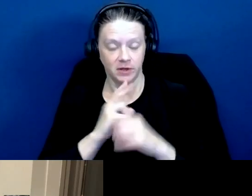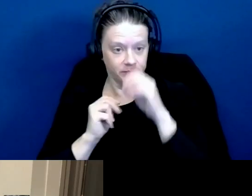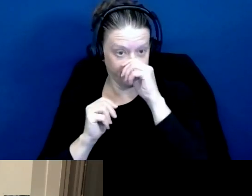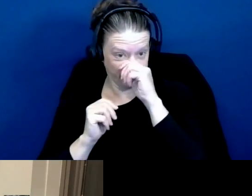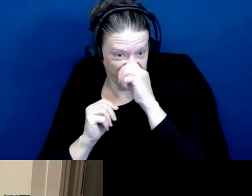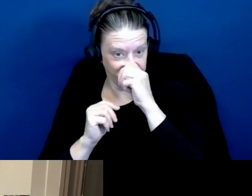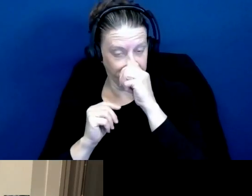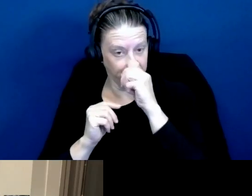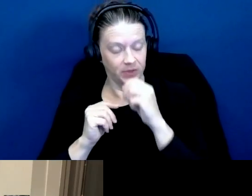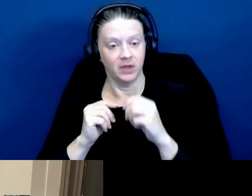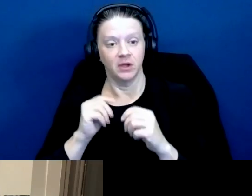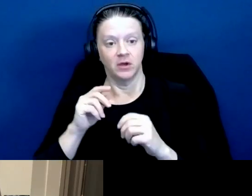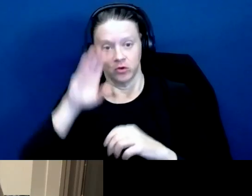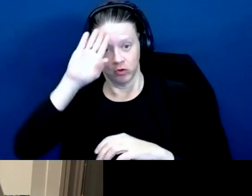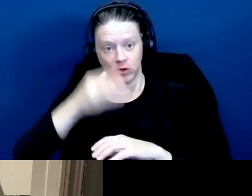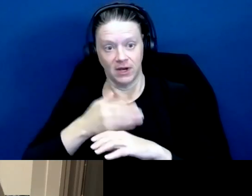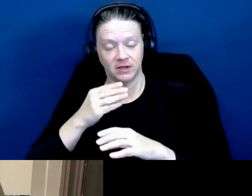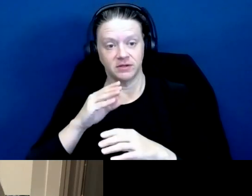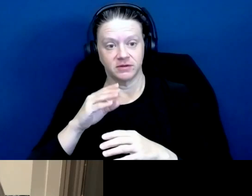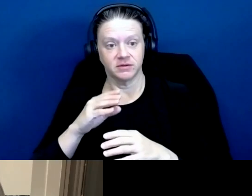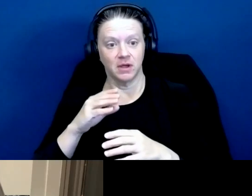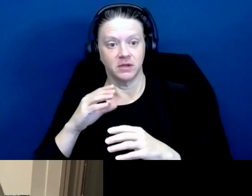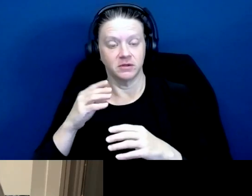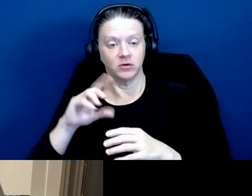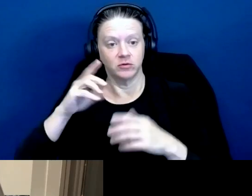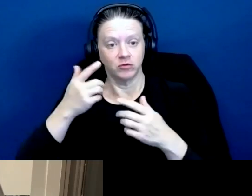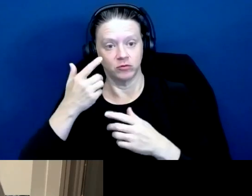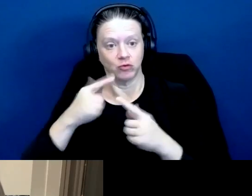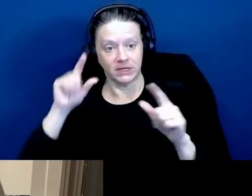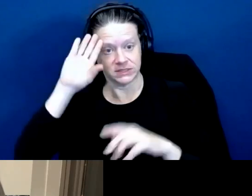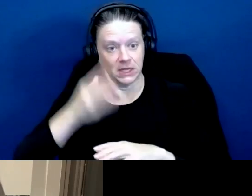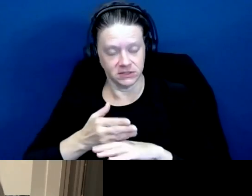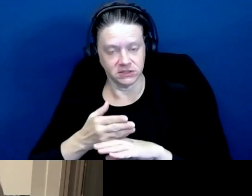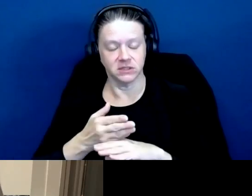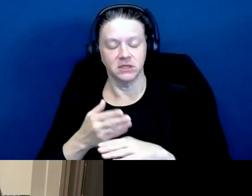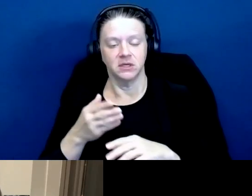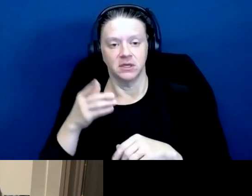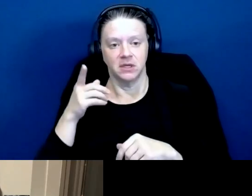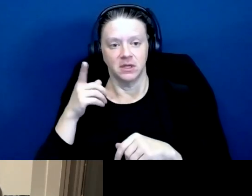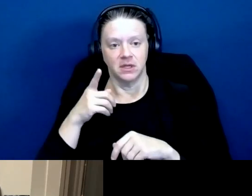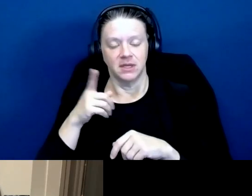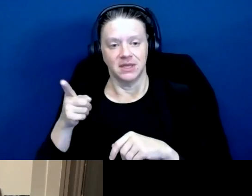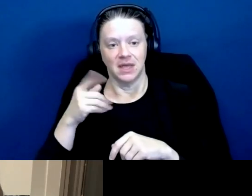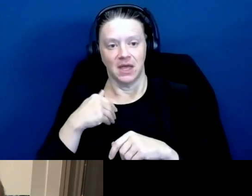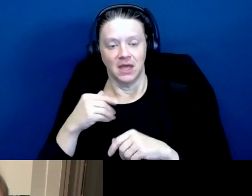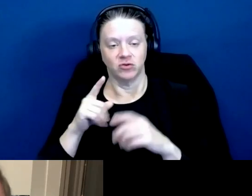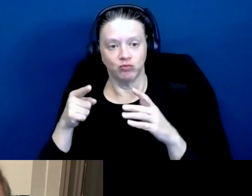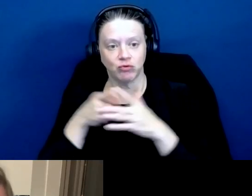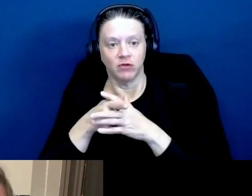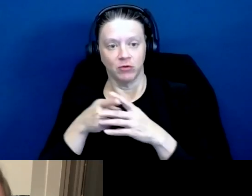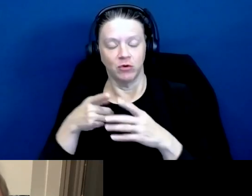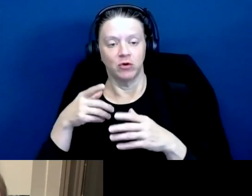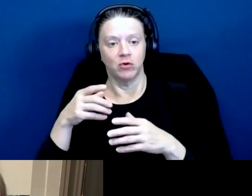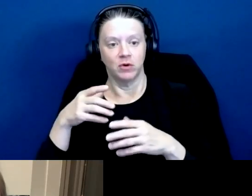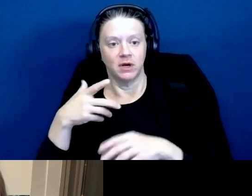breakthrough infection, yet he cannot be seen at the local post-COVID clinic, nor will they give him the